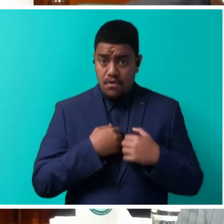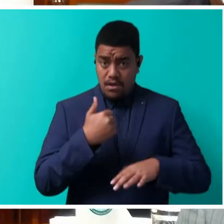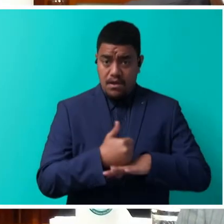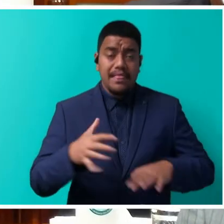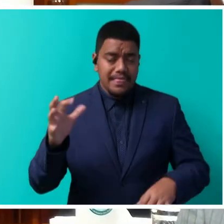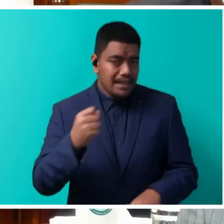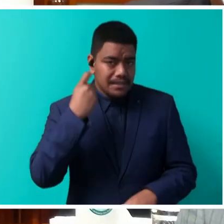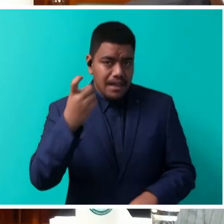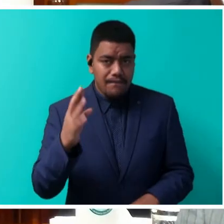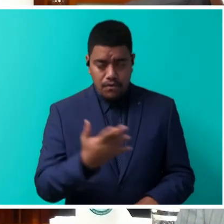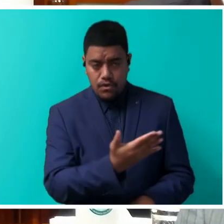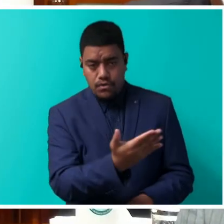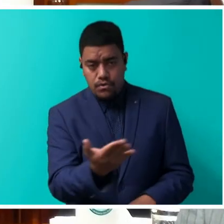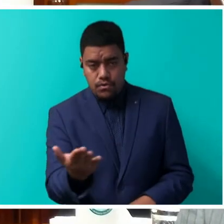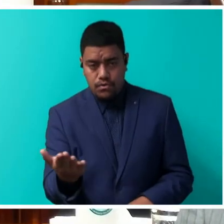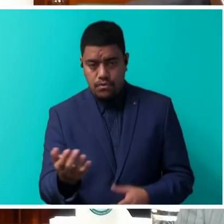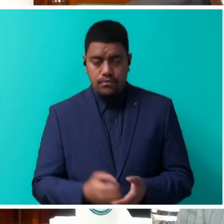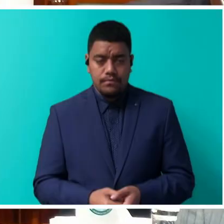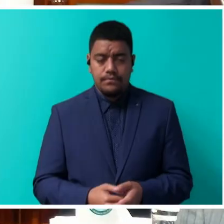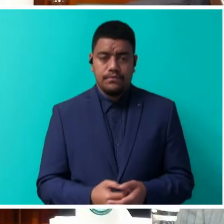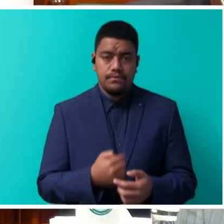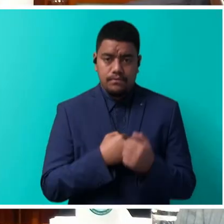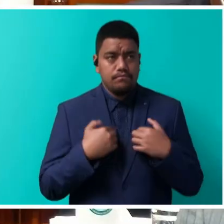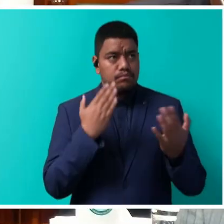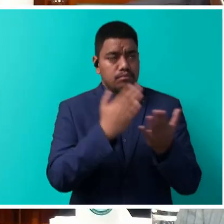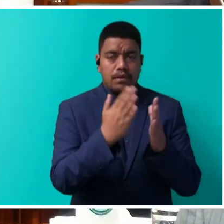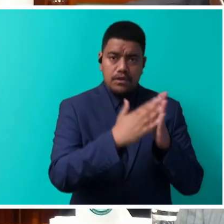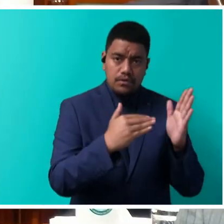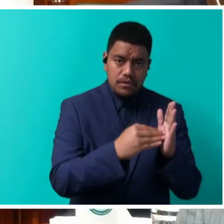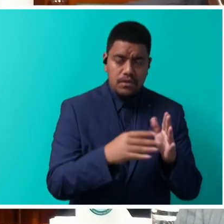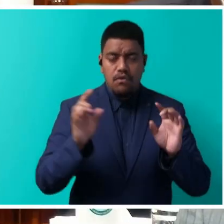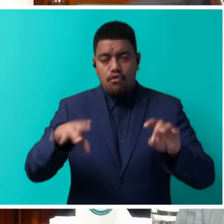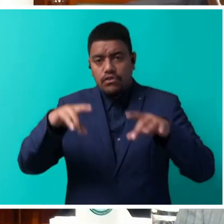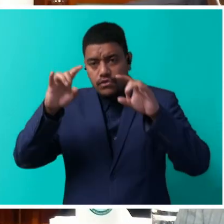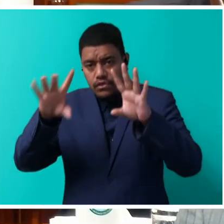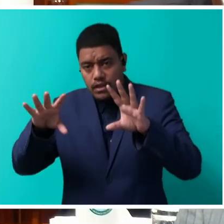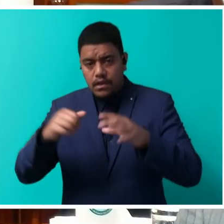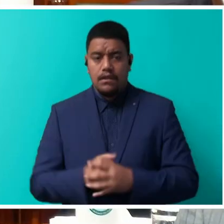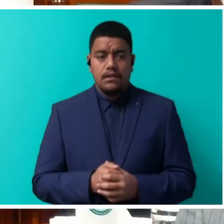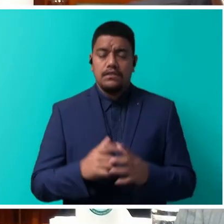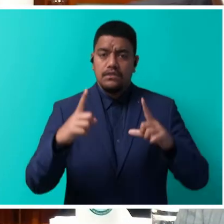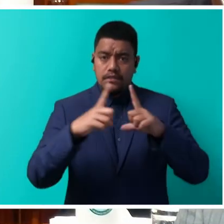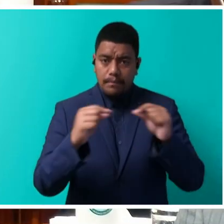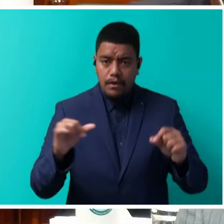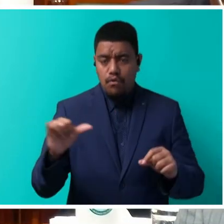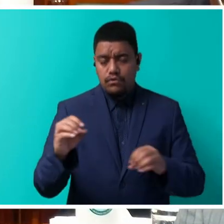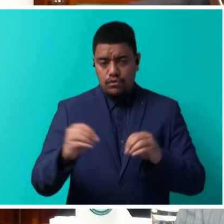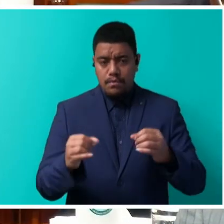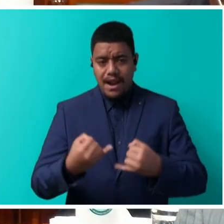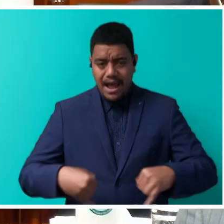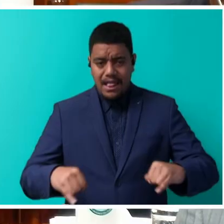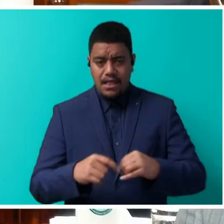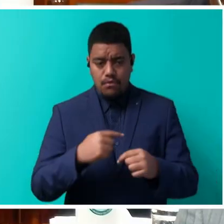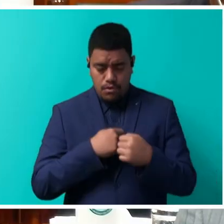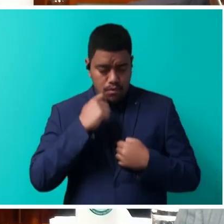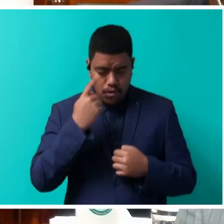care for you. Whether engagement takes us to New Zealand, Australia, Japan or Solomon Islands, we will